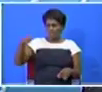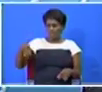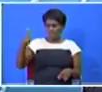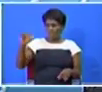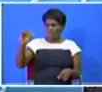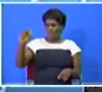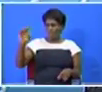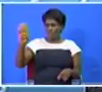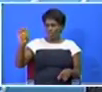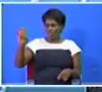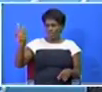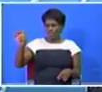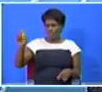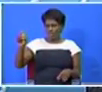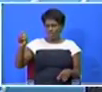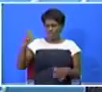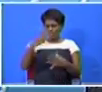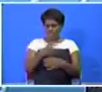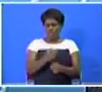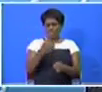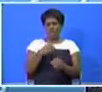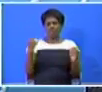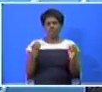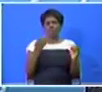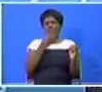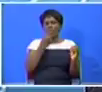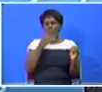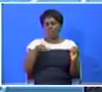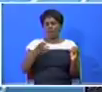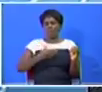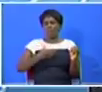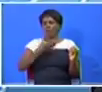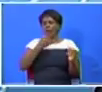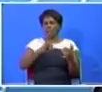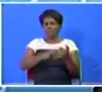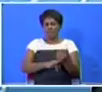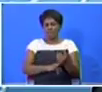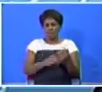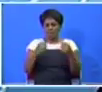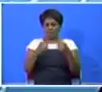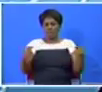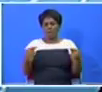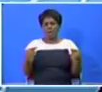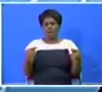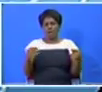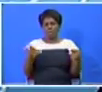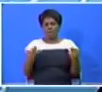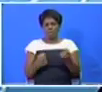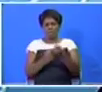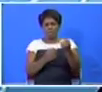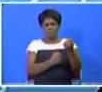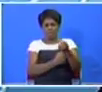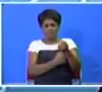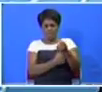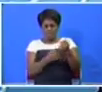Jessica Mbalu, was talked of her lack of trust in men, including her own husband, after her competitor, Philip Kaloki, supporters